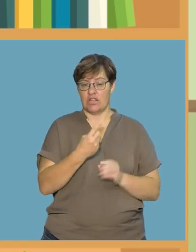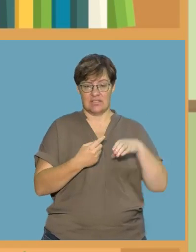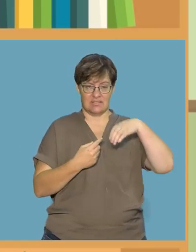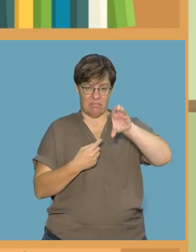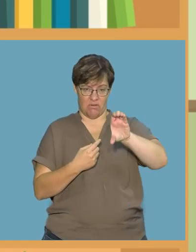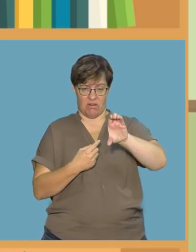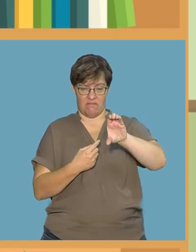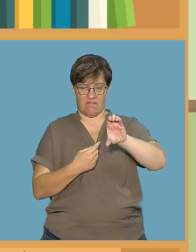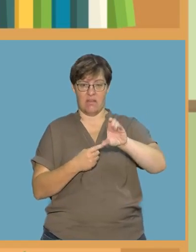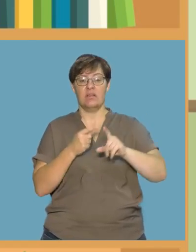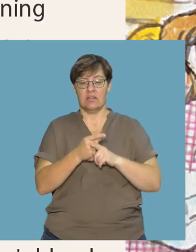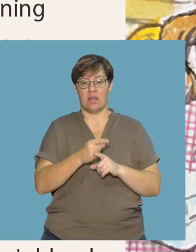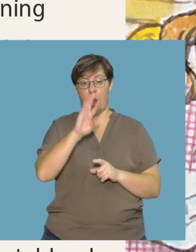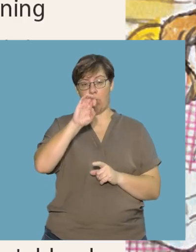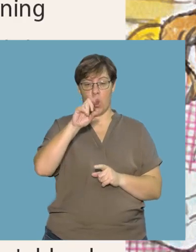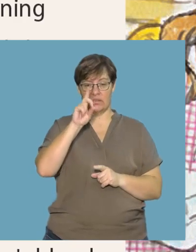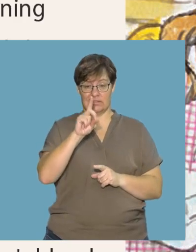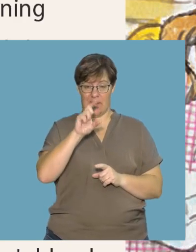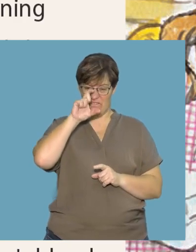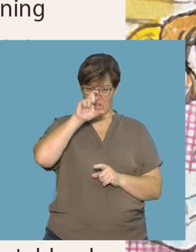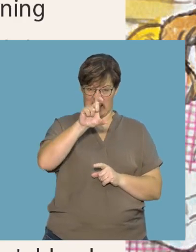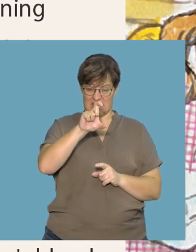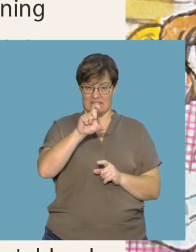paragraph that is in bold typing.